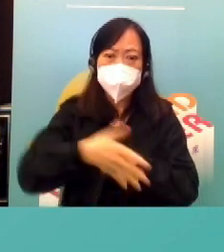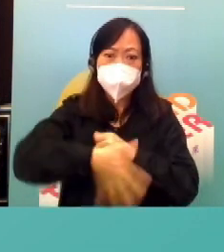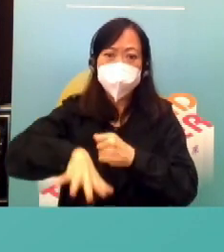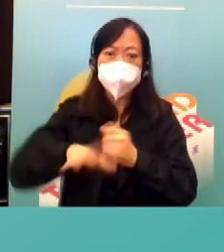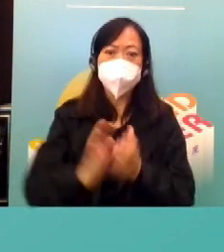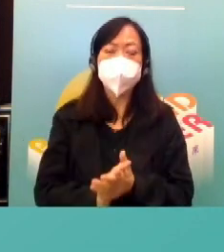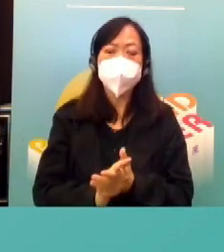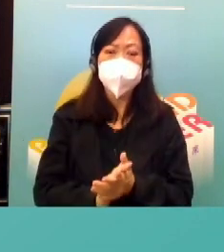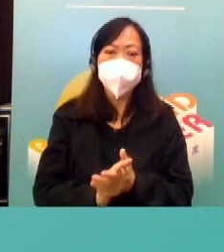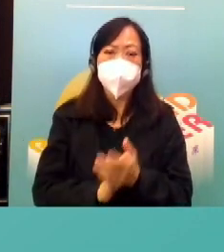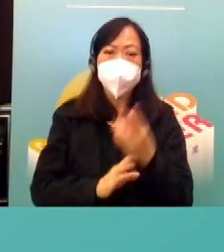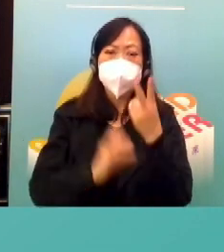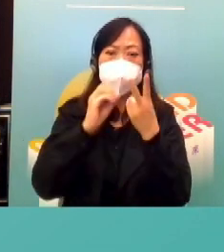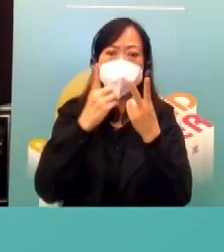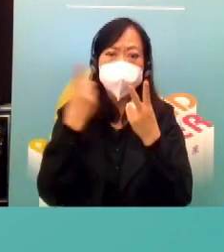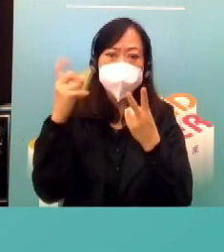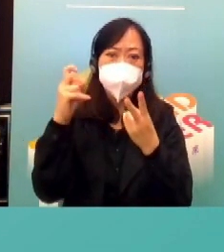2019, even through difficult time of